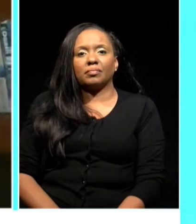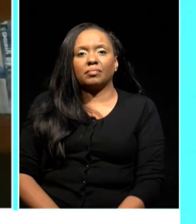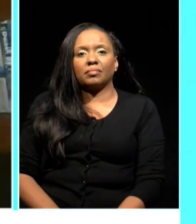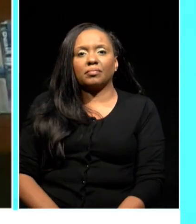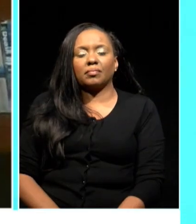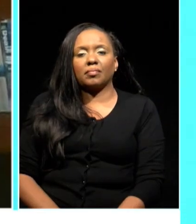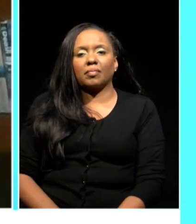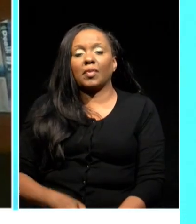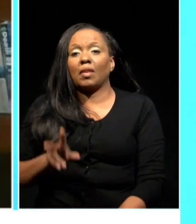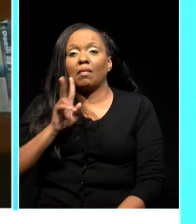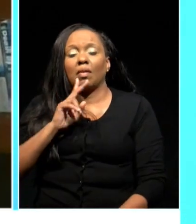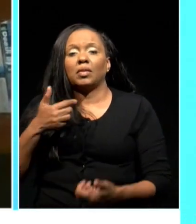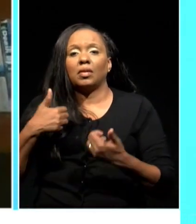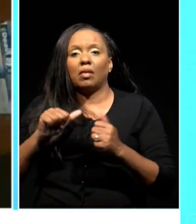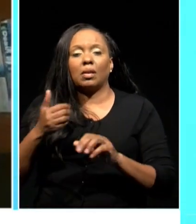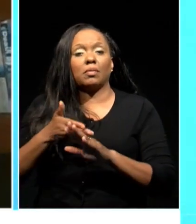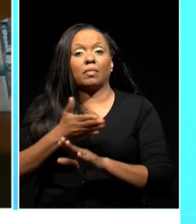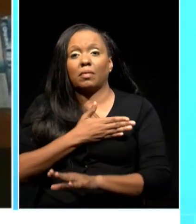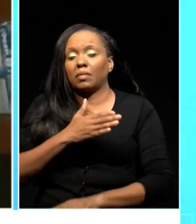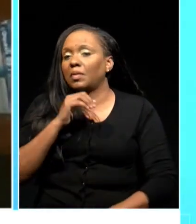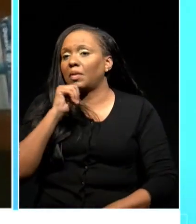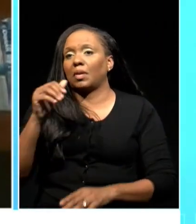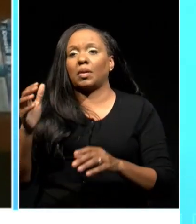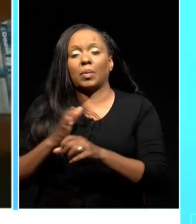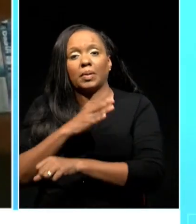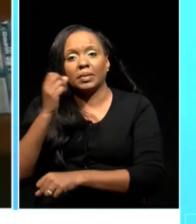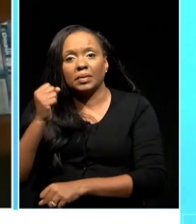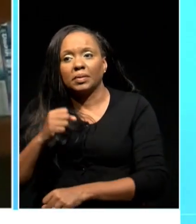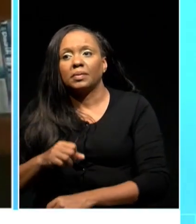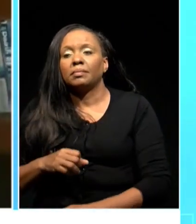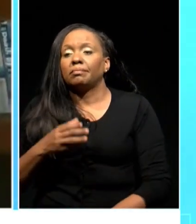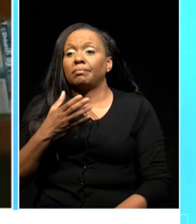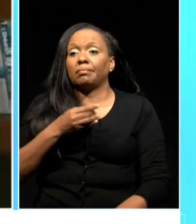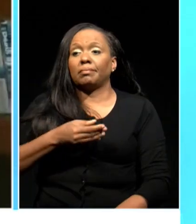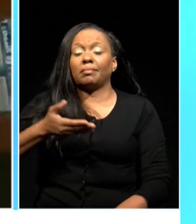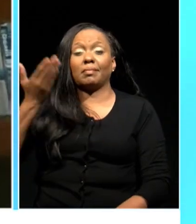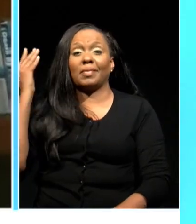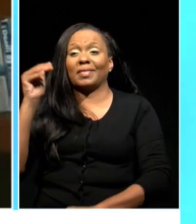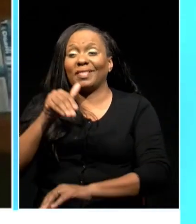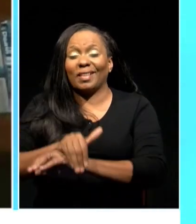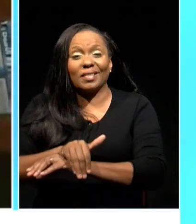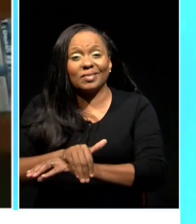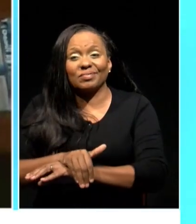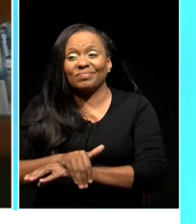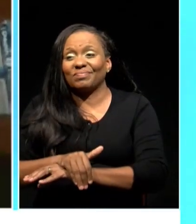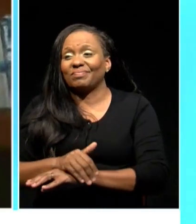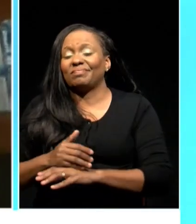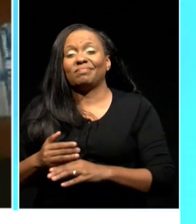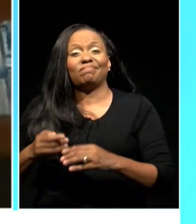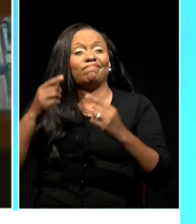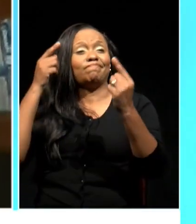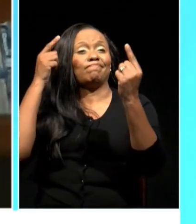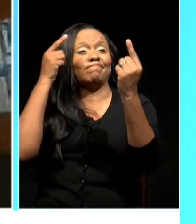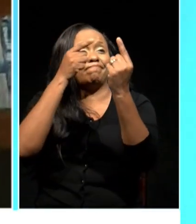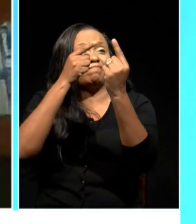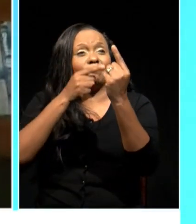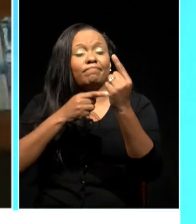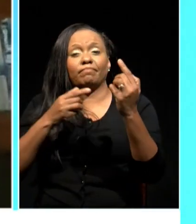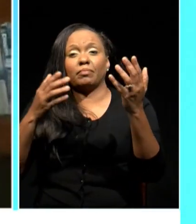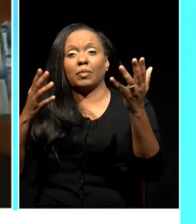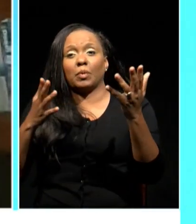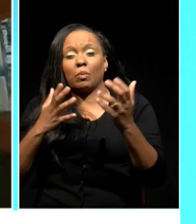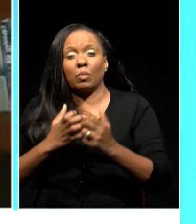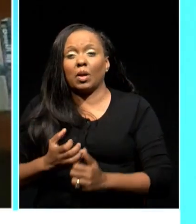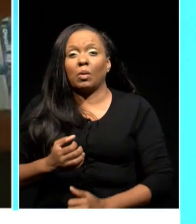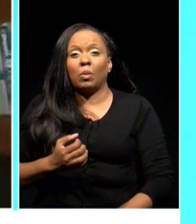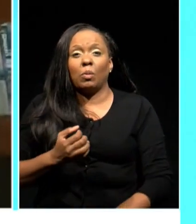she has not won. And last night, as Mr. Barbados said, that was the main objective was to get somebody in the